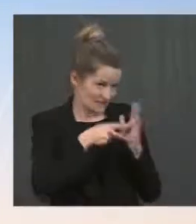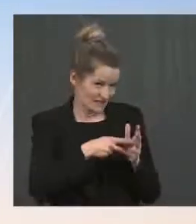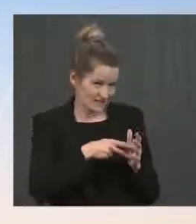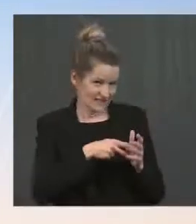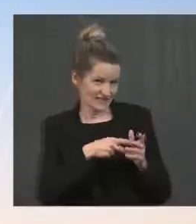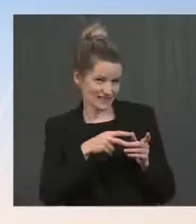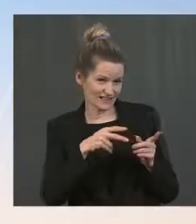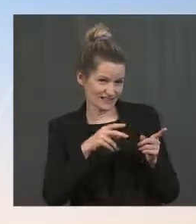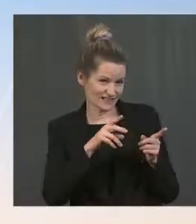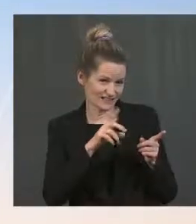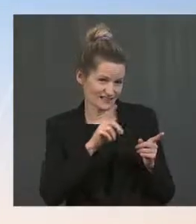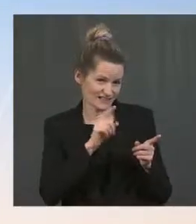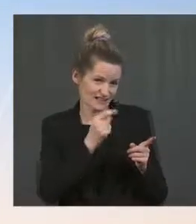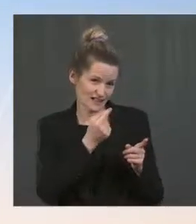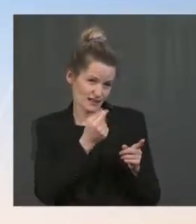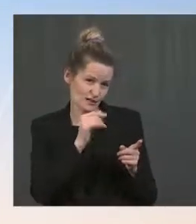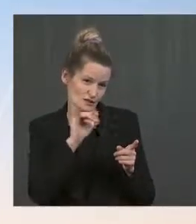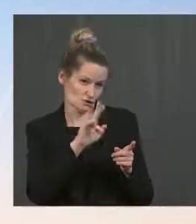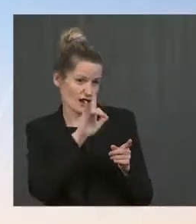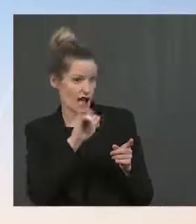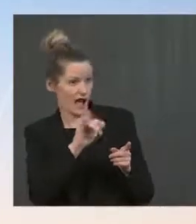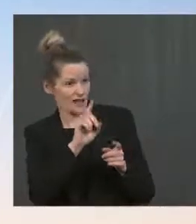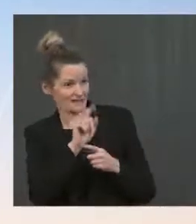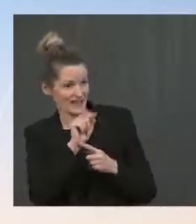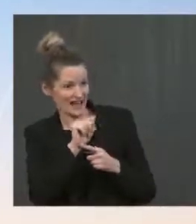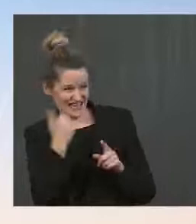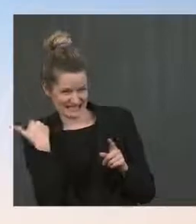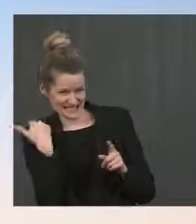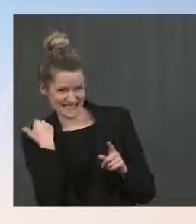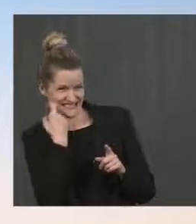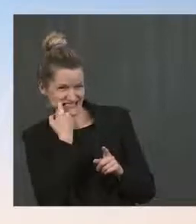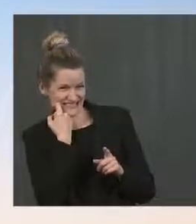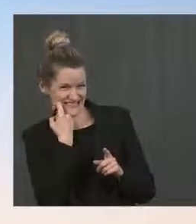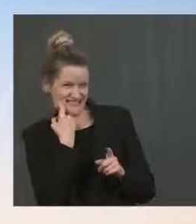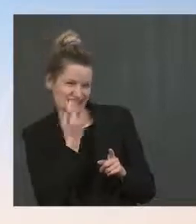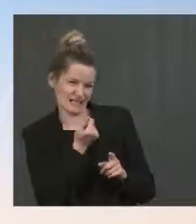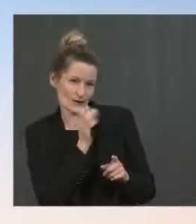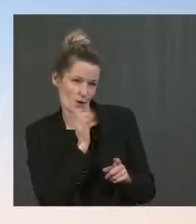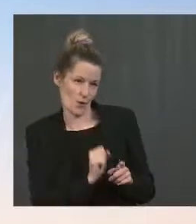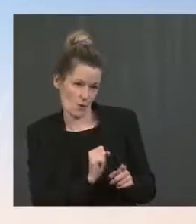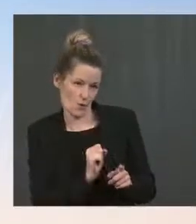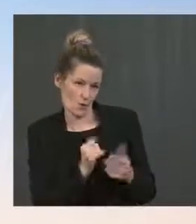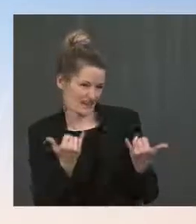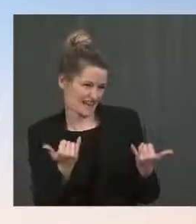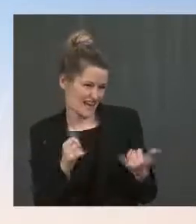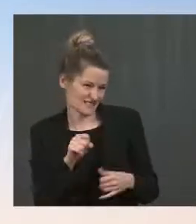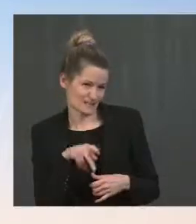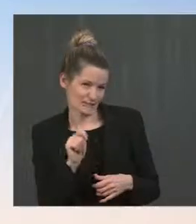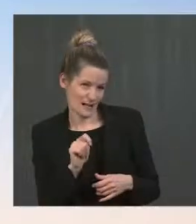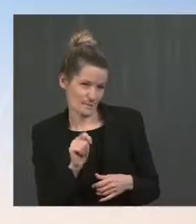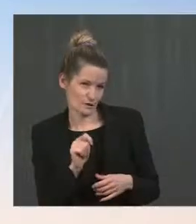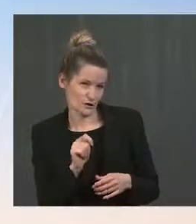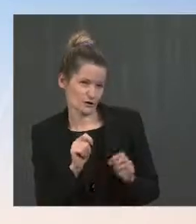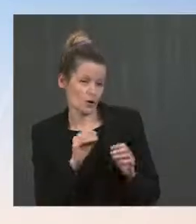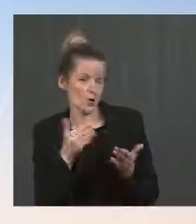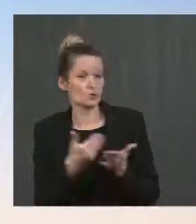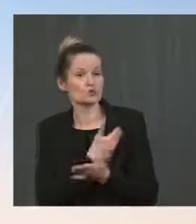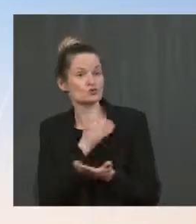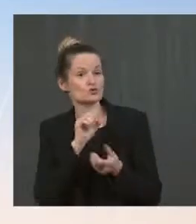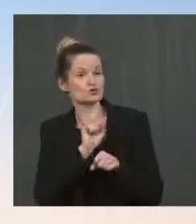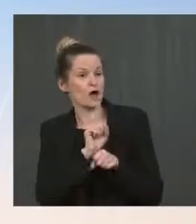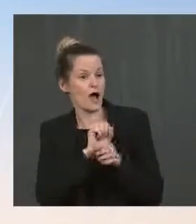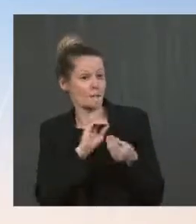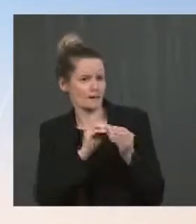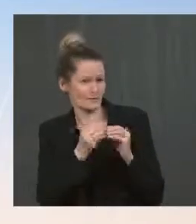old at this point in time, given we're into September, and we've seen jobs numbers come out in that period of time, where we've seen that still an average